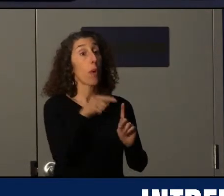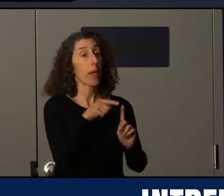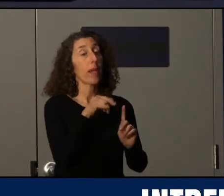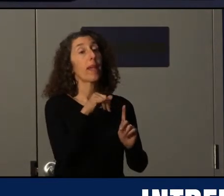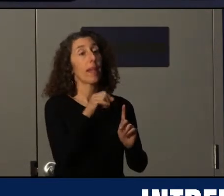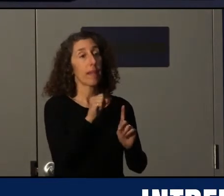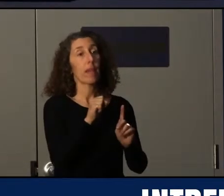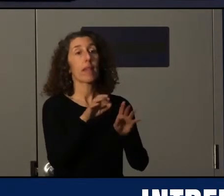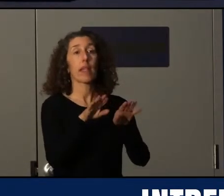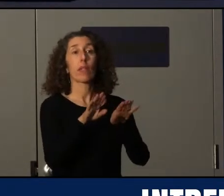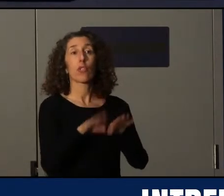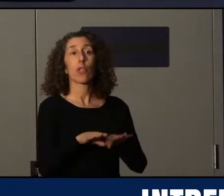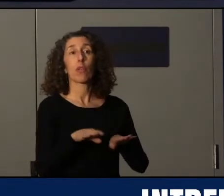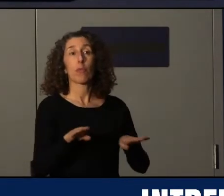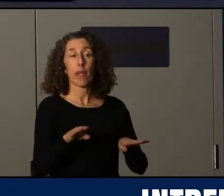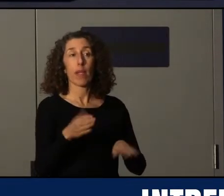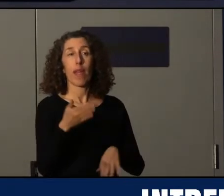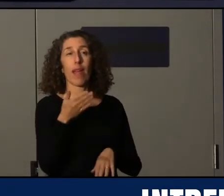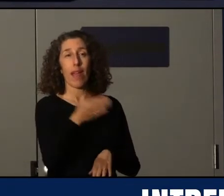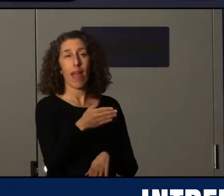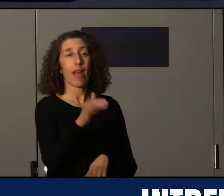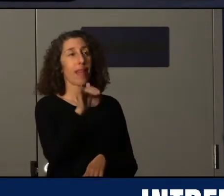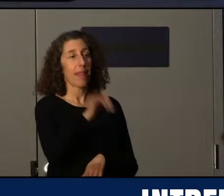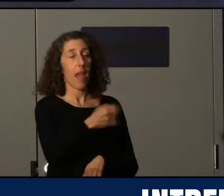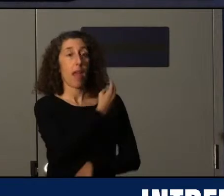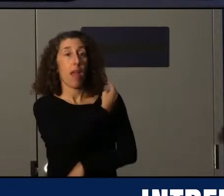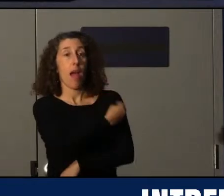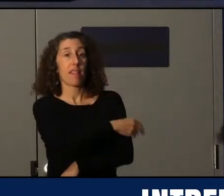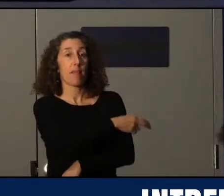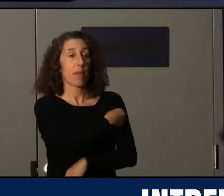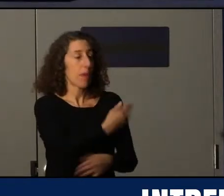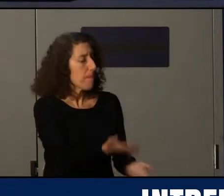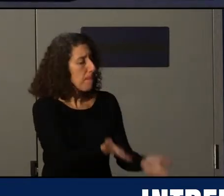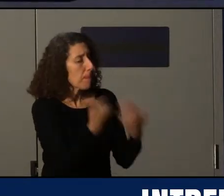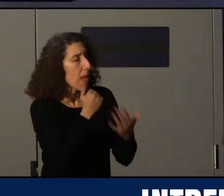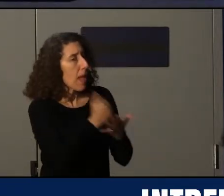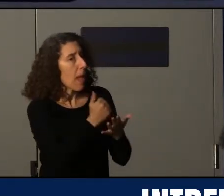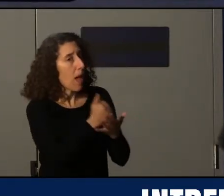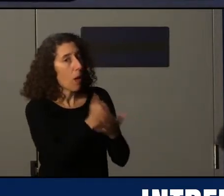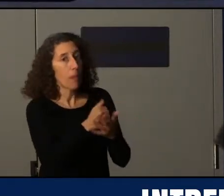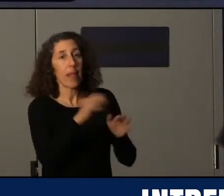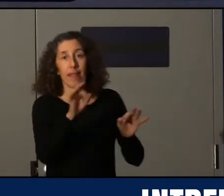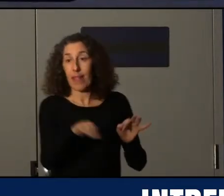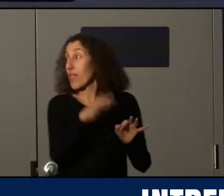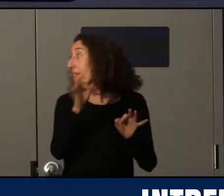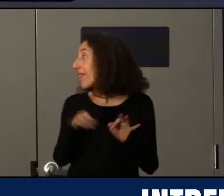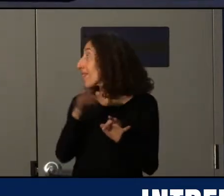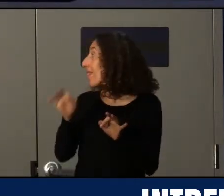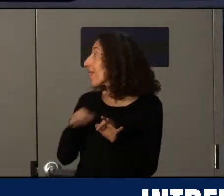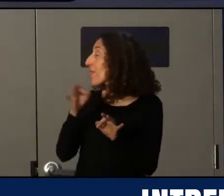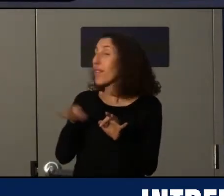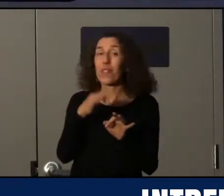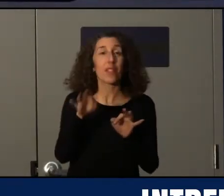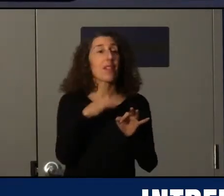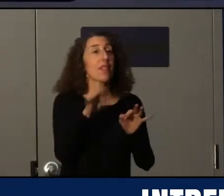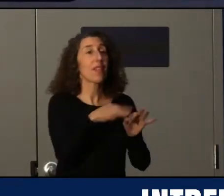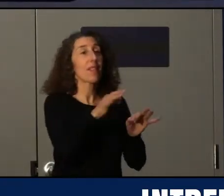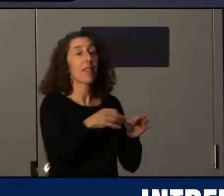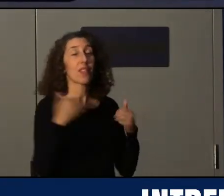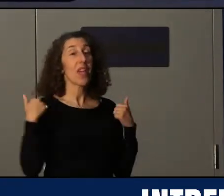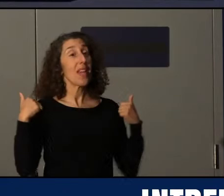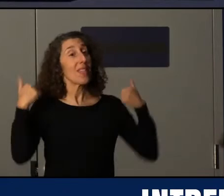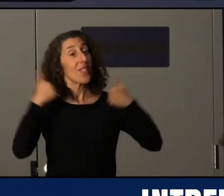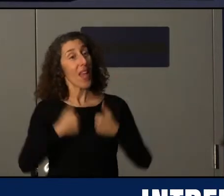St. Jude Children's Research Hospital made, and had it all stitched together in these jackets that we brought to space, and we wore